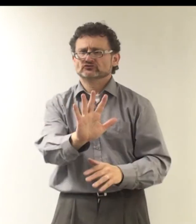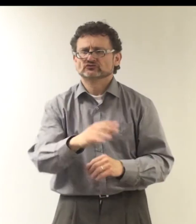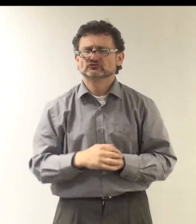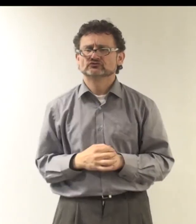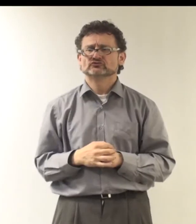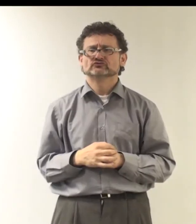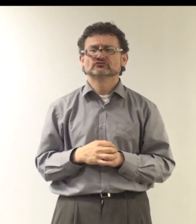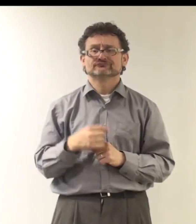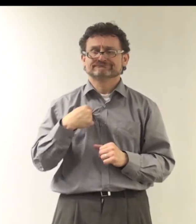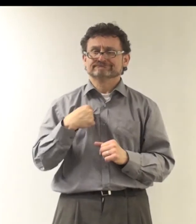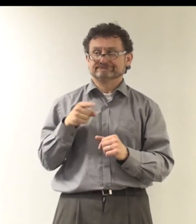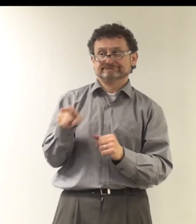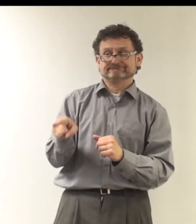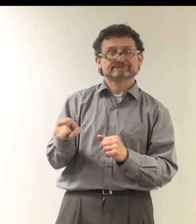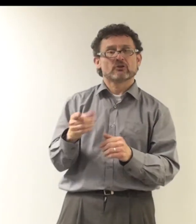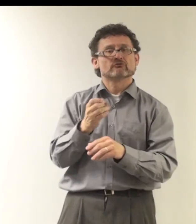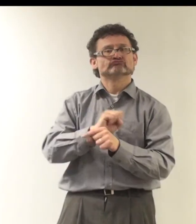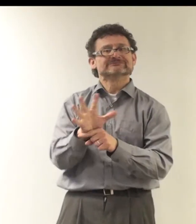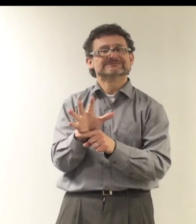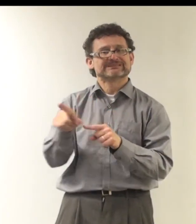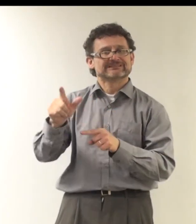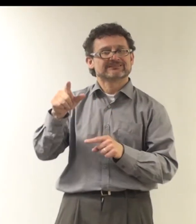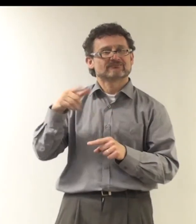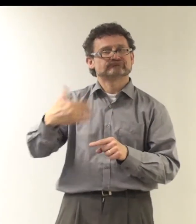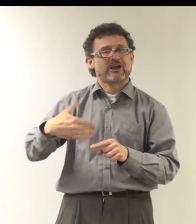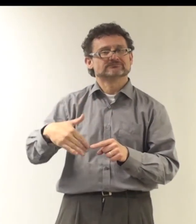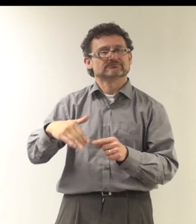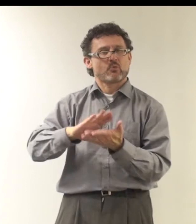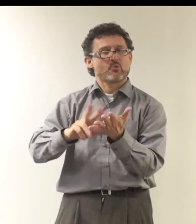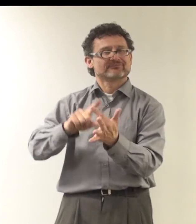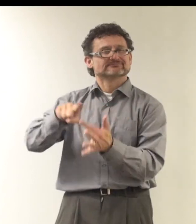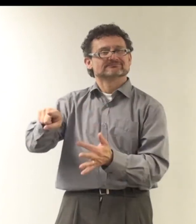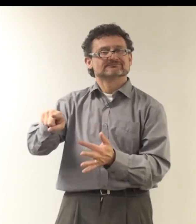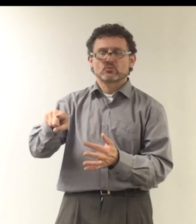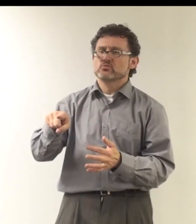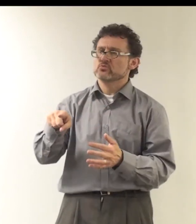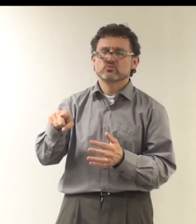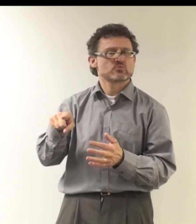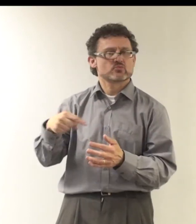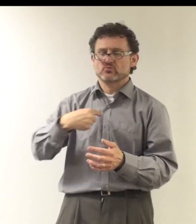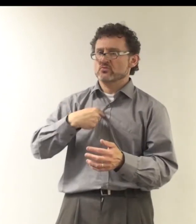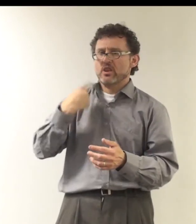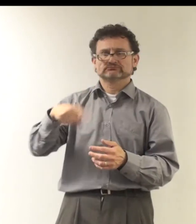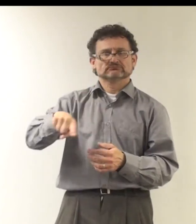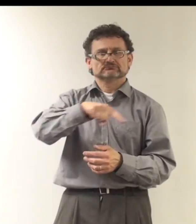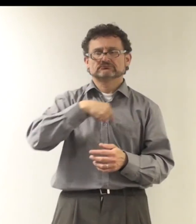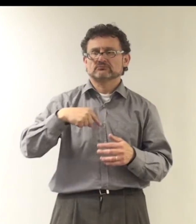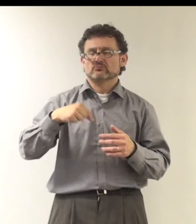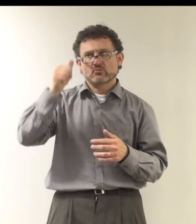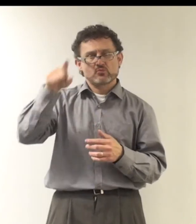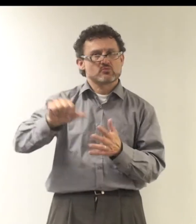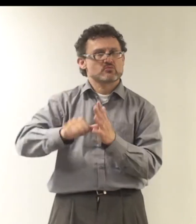into budget making. It's incredibly hard, and I think Brighton and Hove Greens have been absolutely incredible, and they have